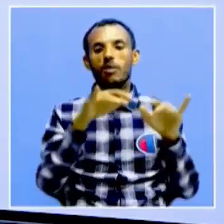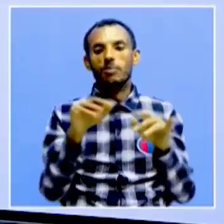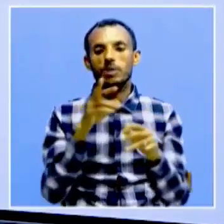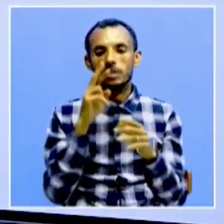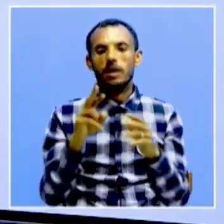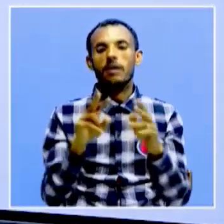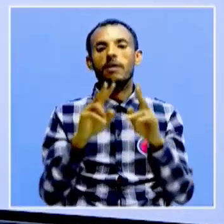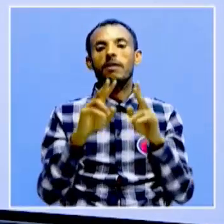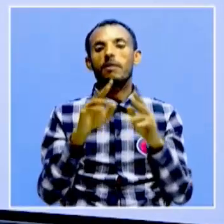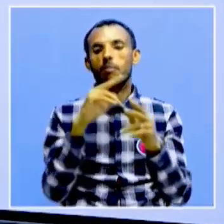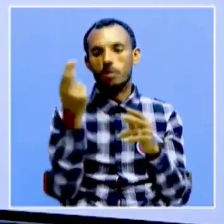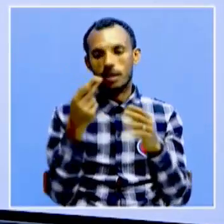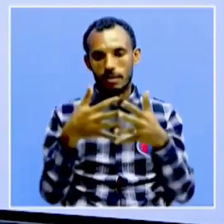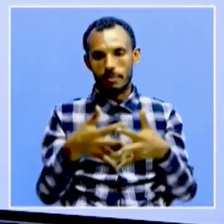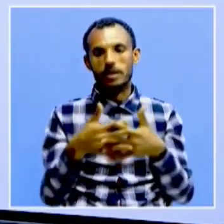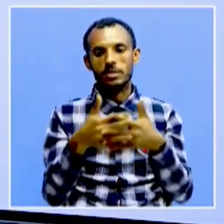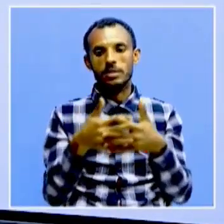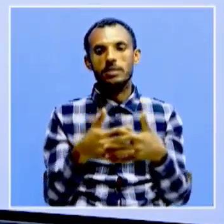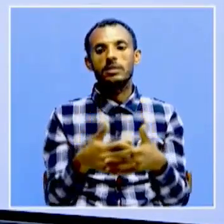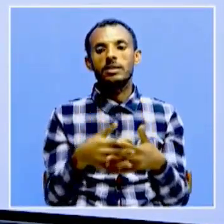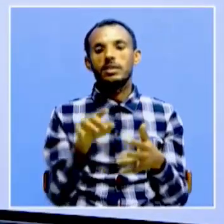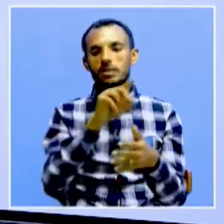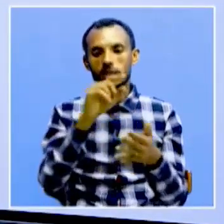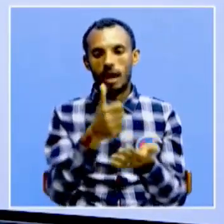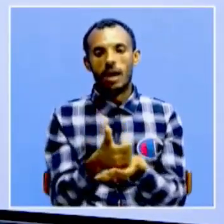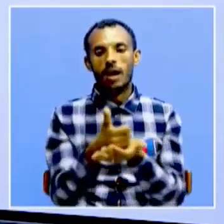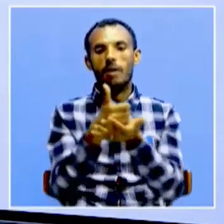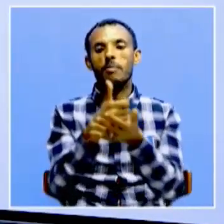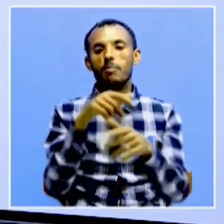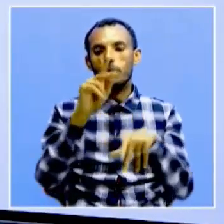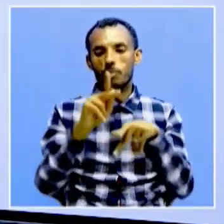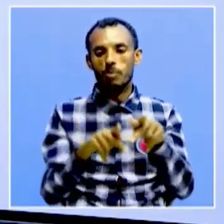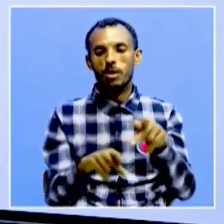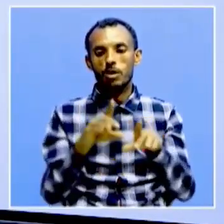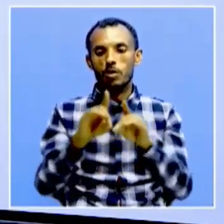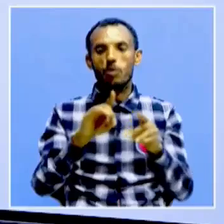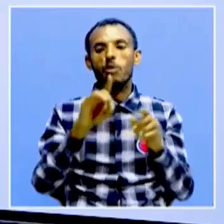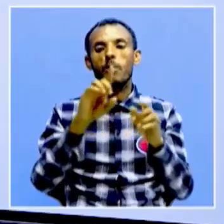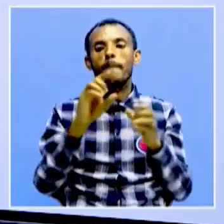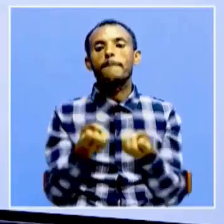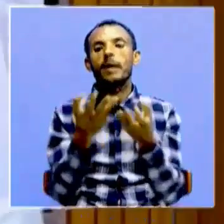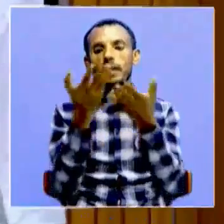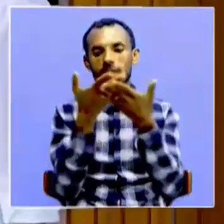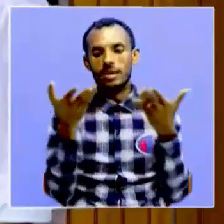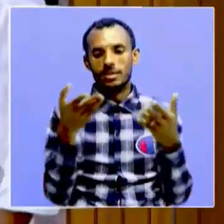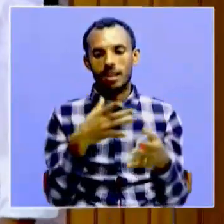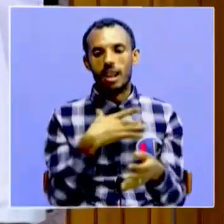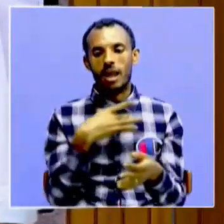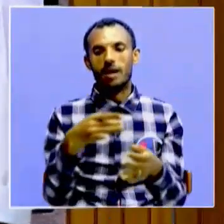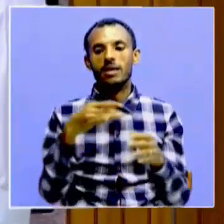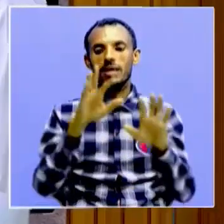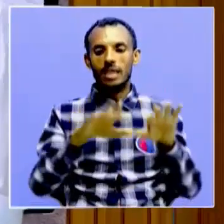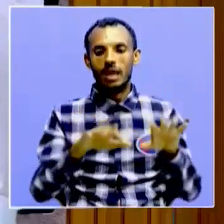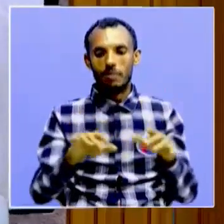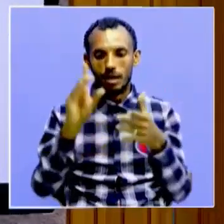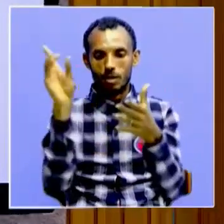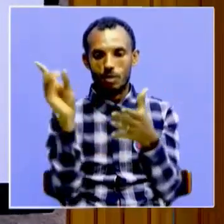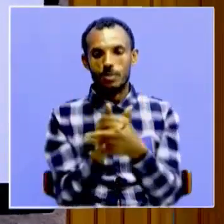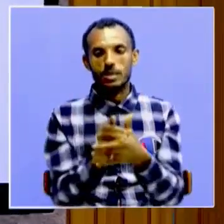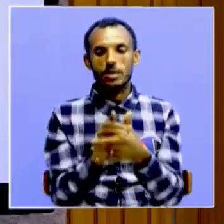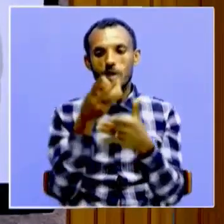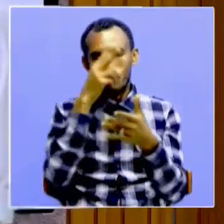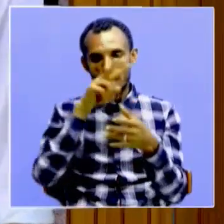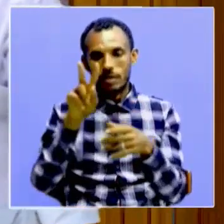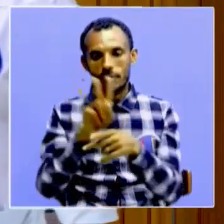Computers are important machines. They help people do many things like typing documents,